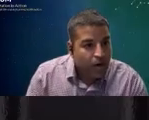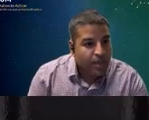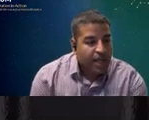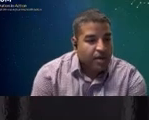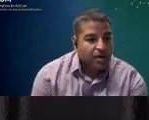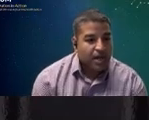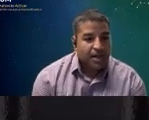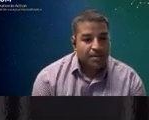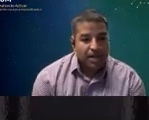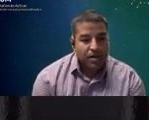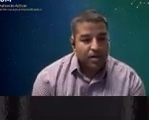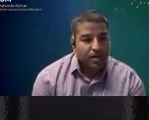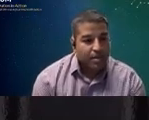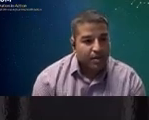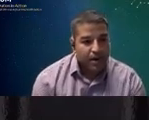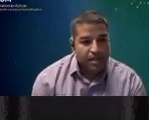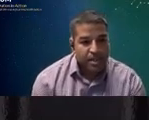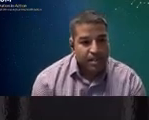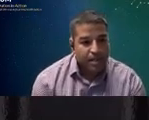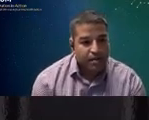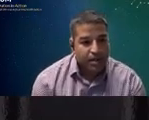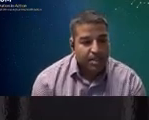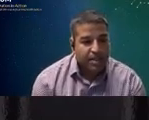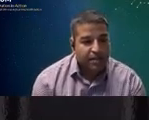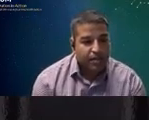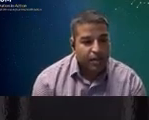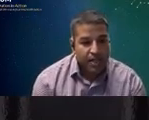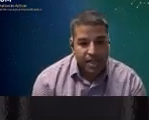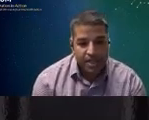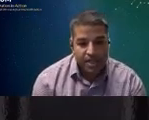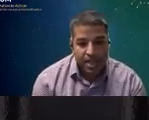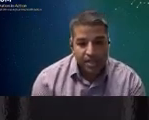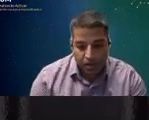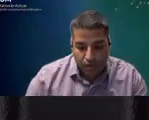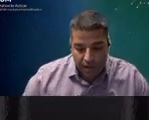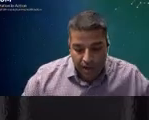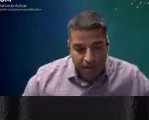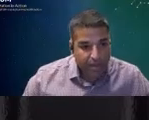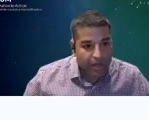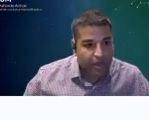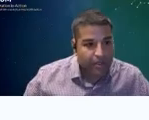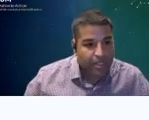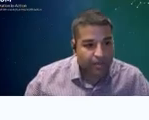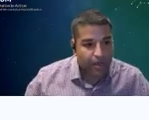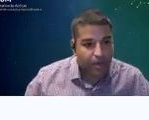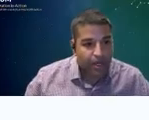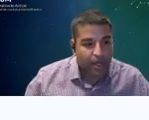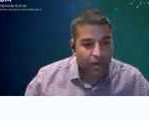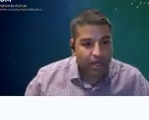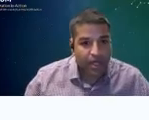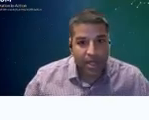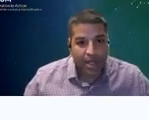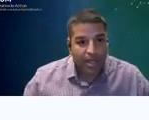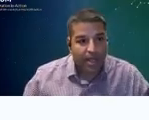So on the other, another theme of ours is this 3D printing and virtualization. And so for the unfamiliar, I'll just give you